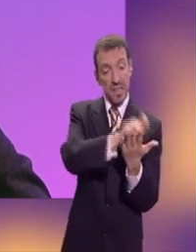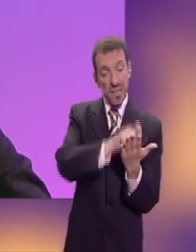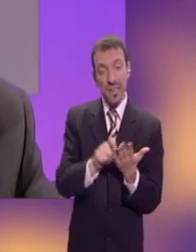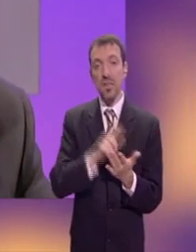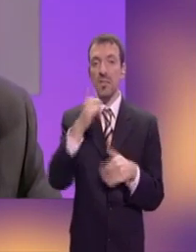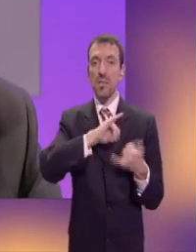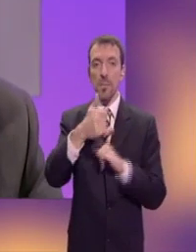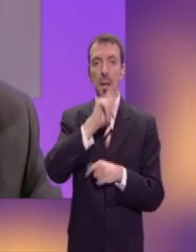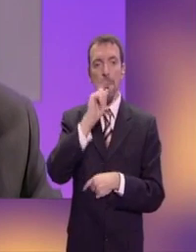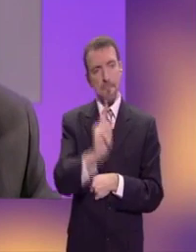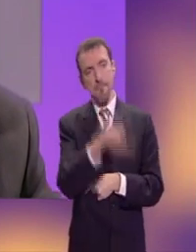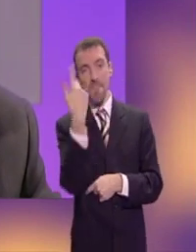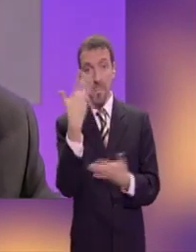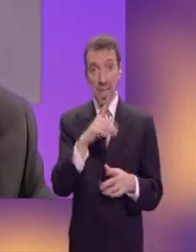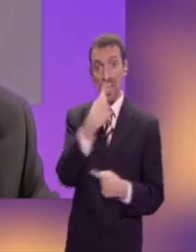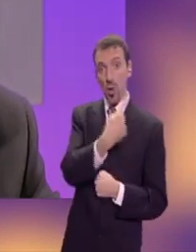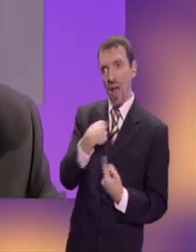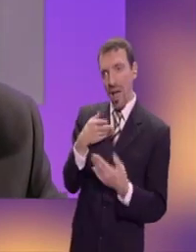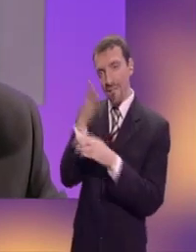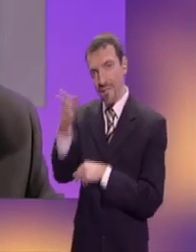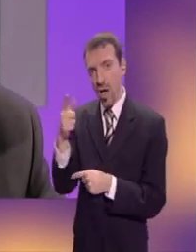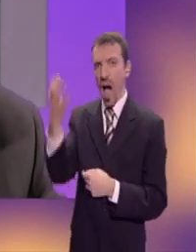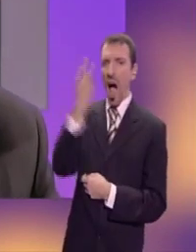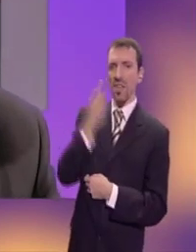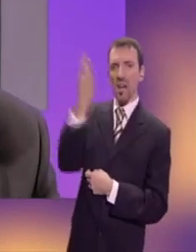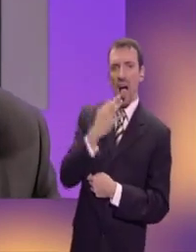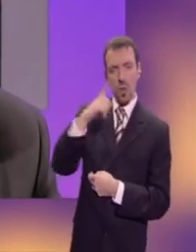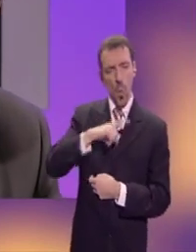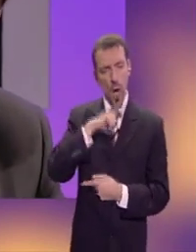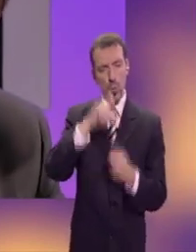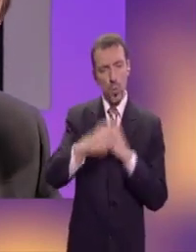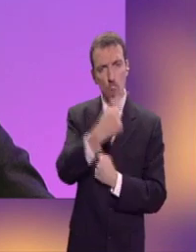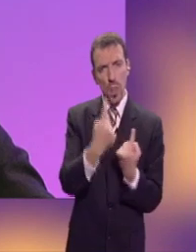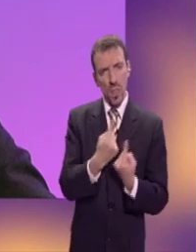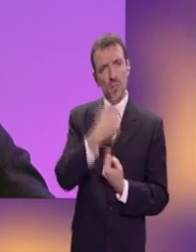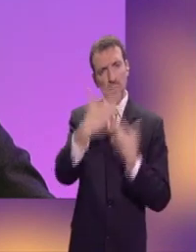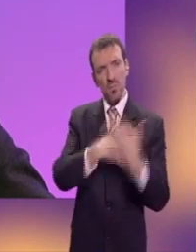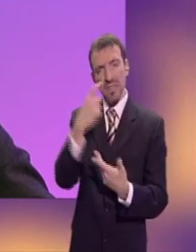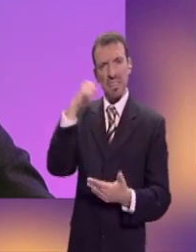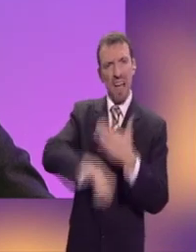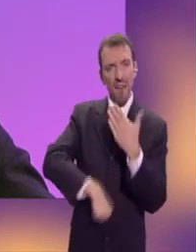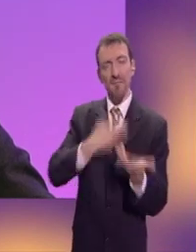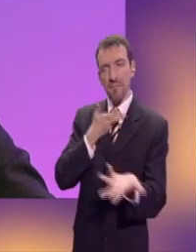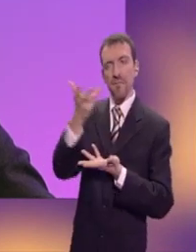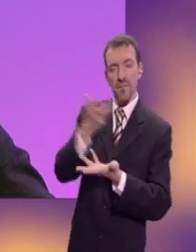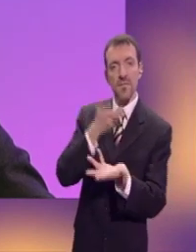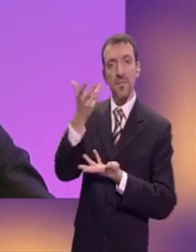sort of summoned you to say, look, why are you saying this? Why are you doing that? And you had some pretty tough exchanges on that